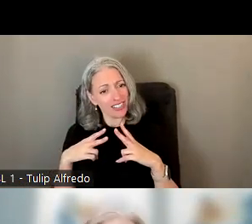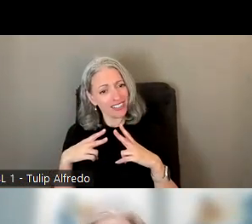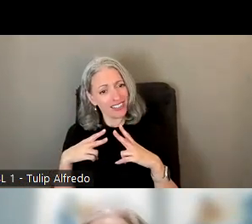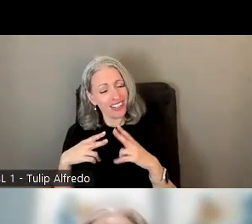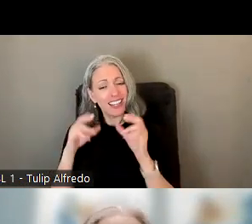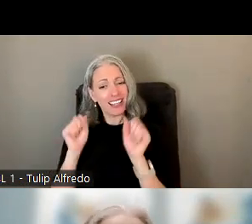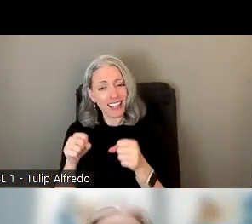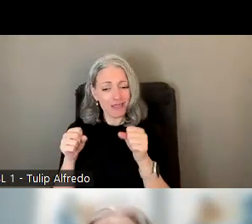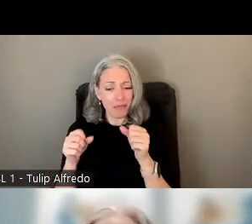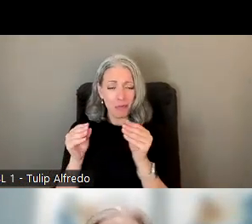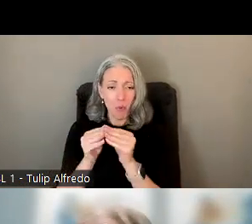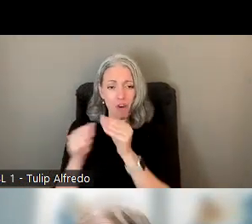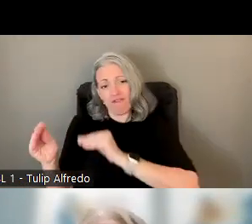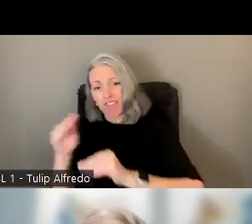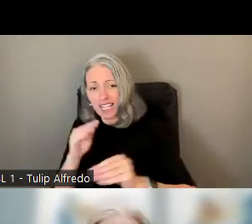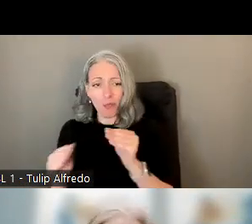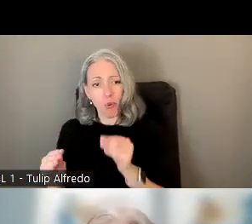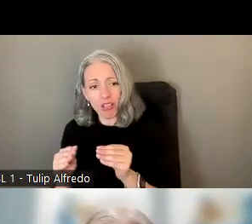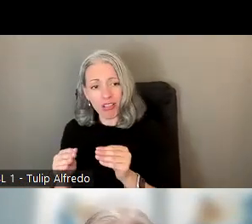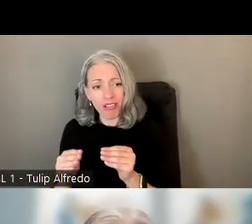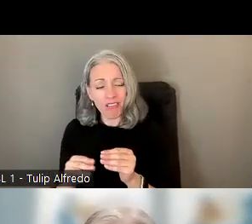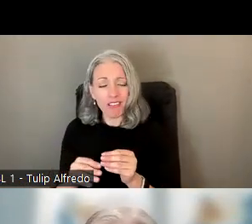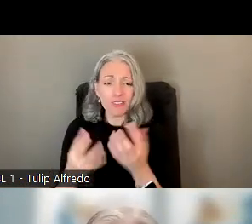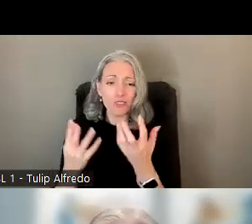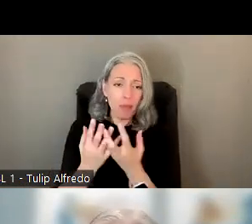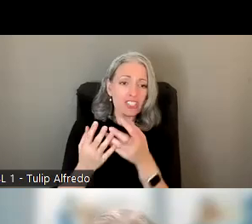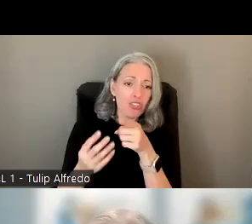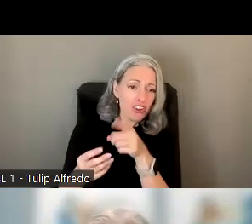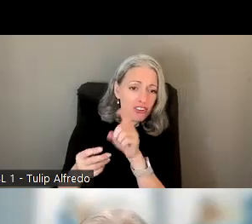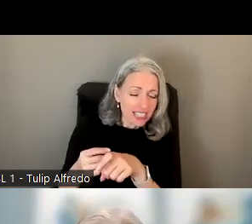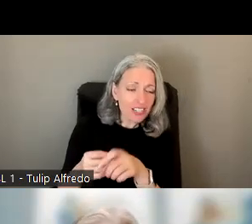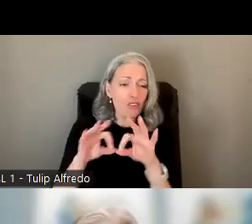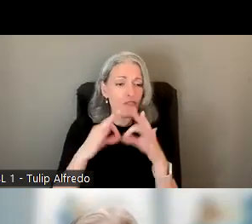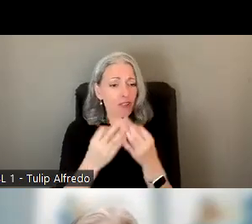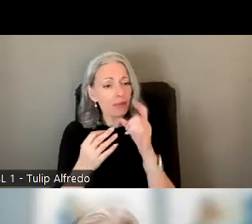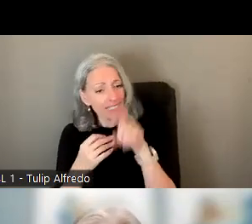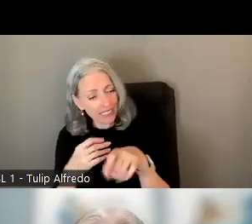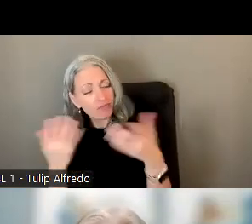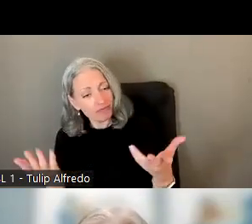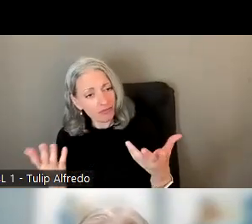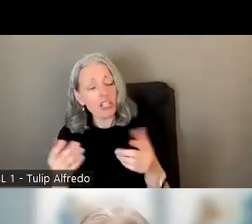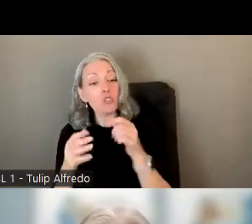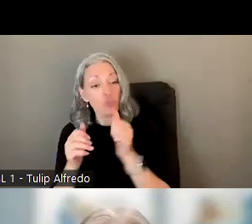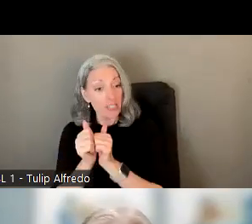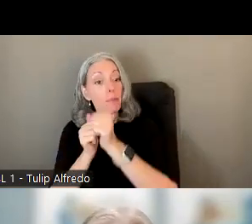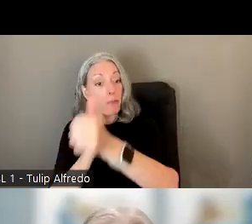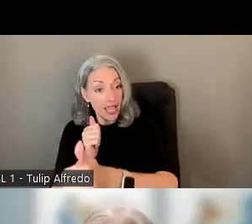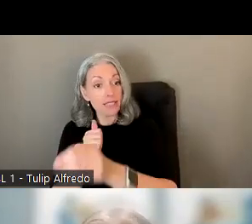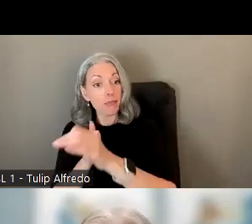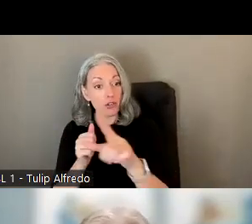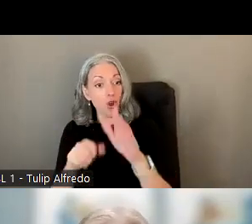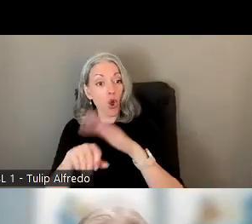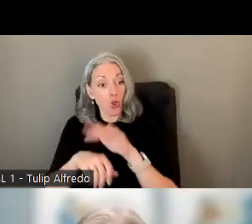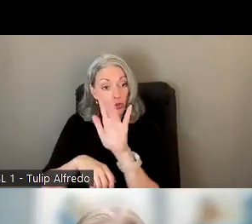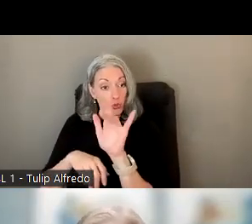greater flexibility for meeting the needs, their own needs or the needs of their family members. So this one did pass out of the Assembly on the 25th and